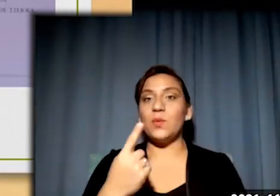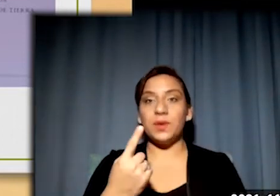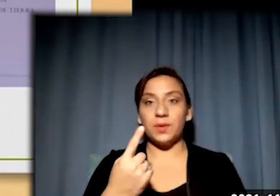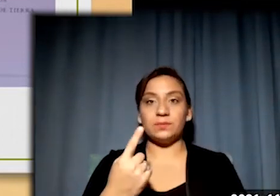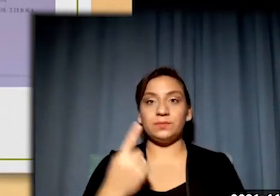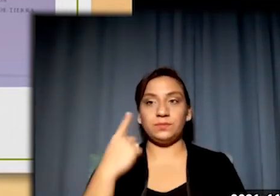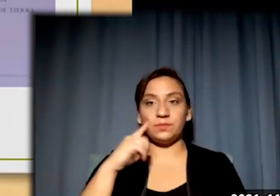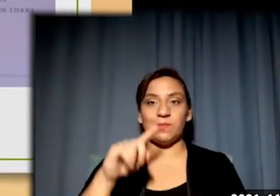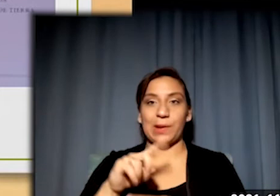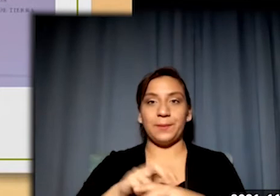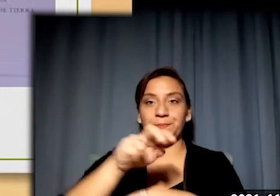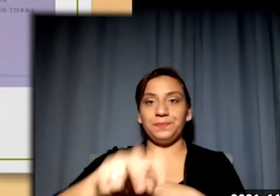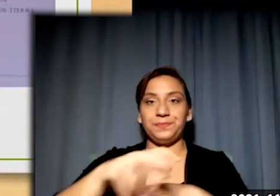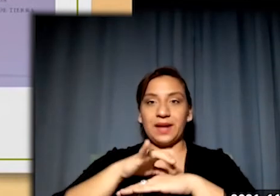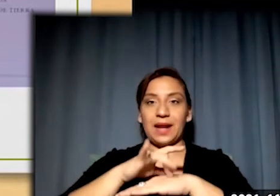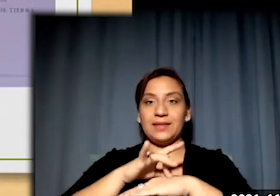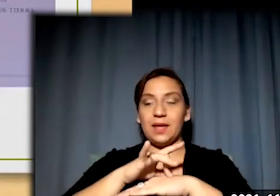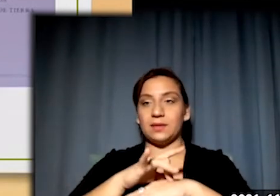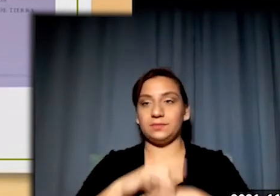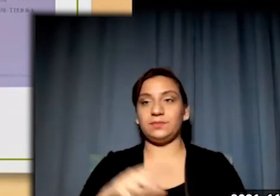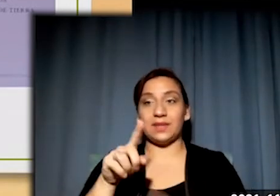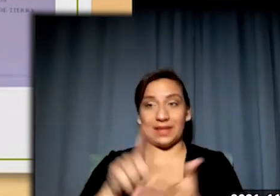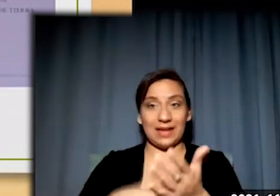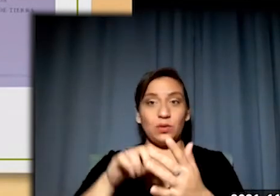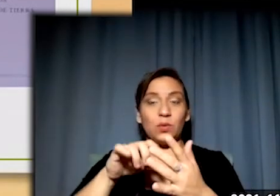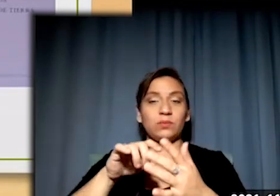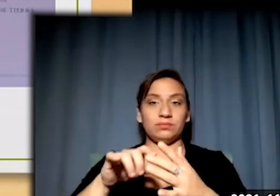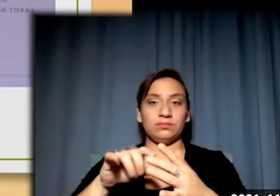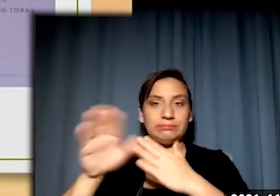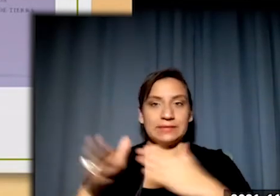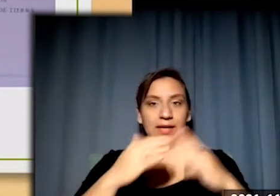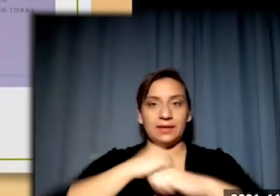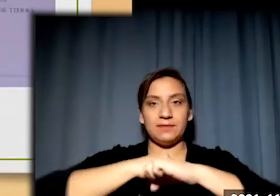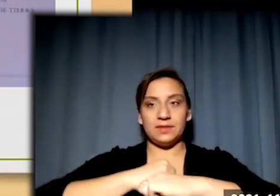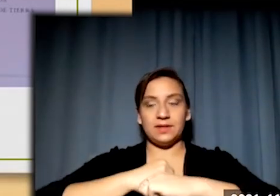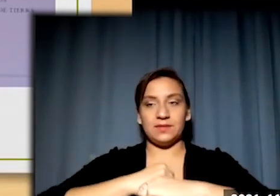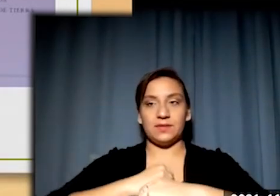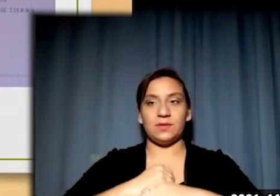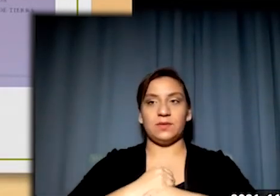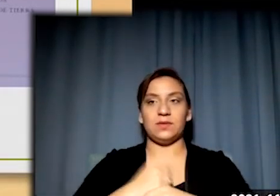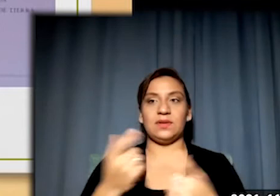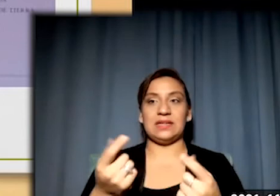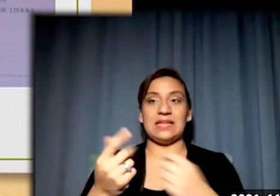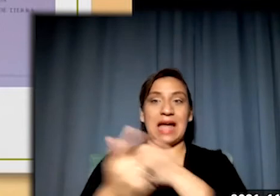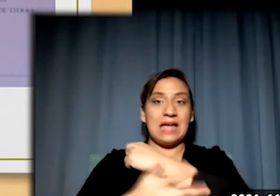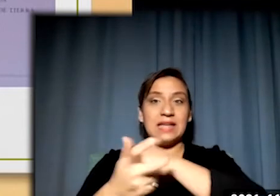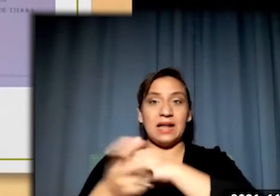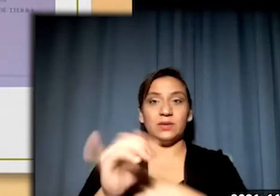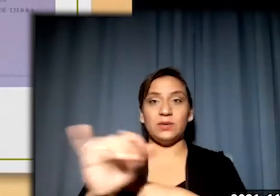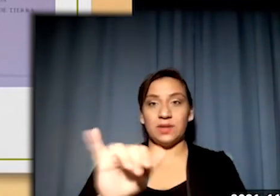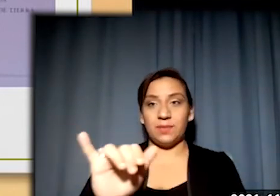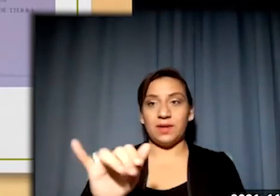works saw action during the two English assaults in 1595 by Sir Francis Drake, and